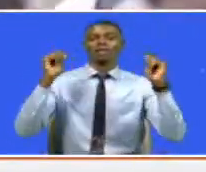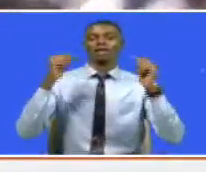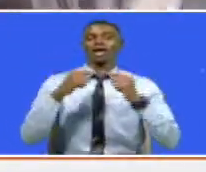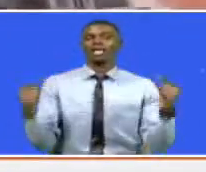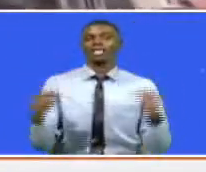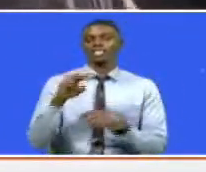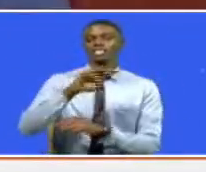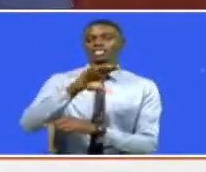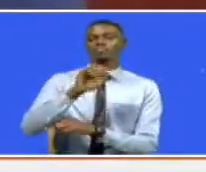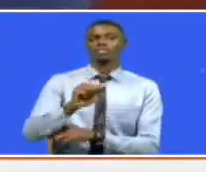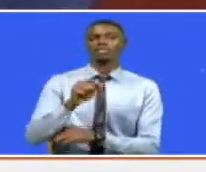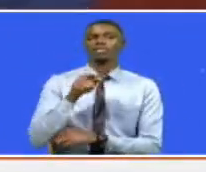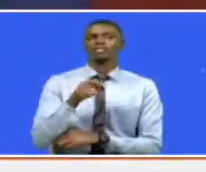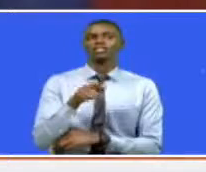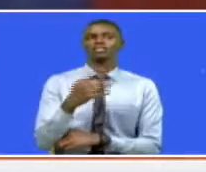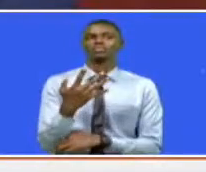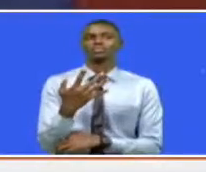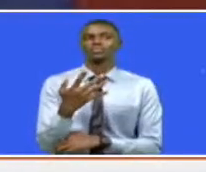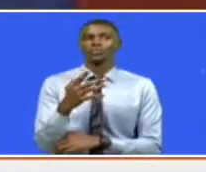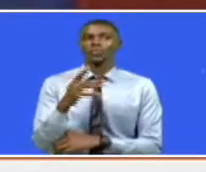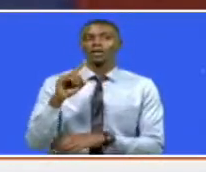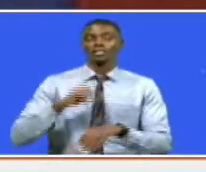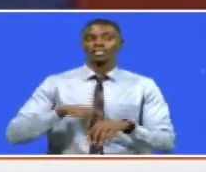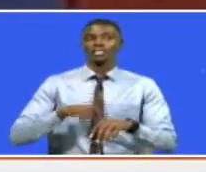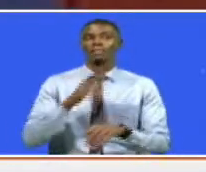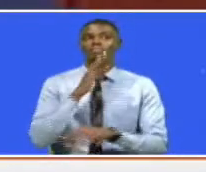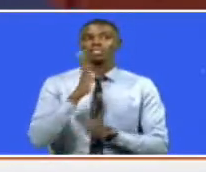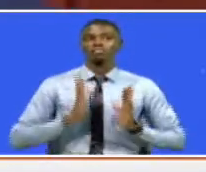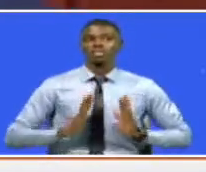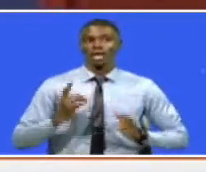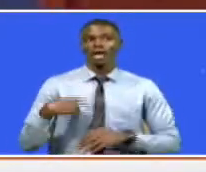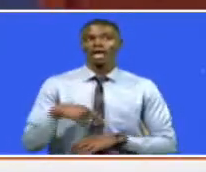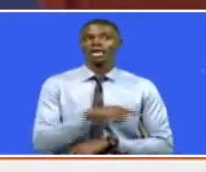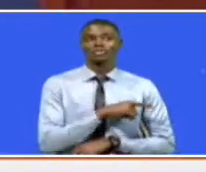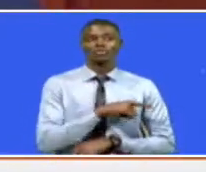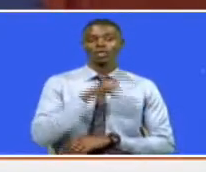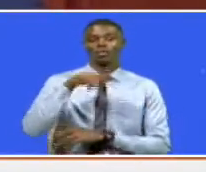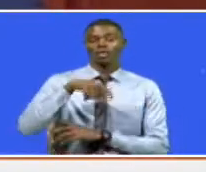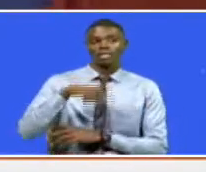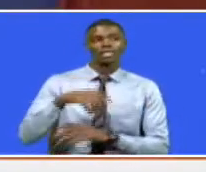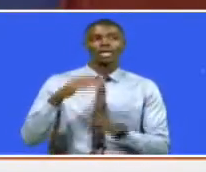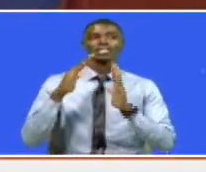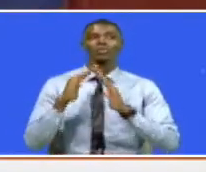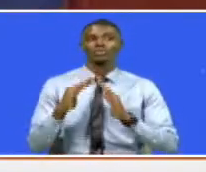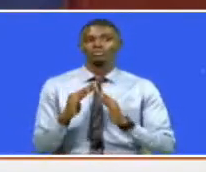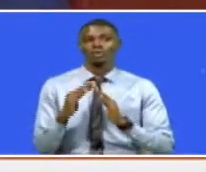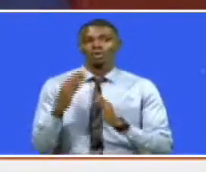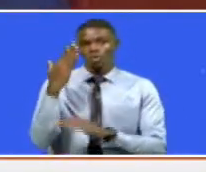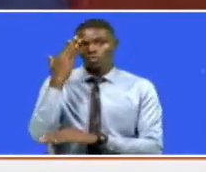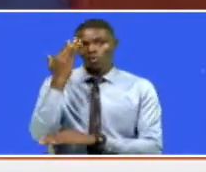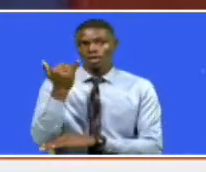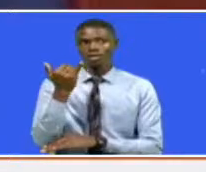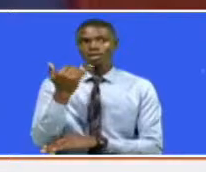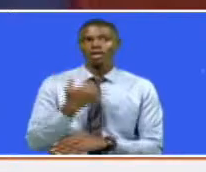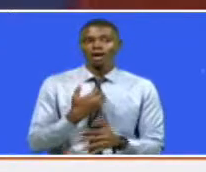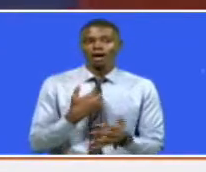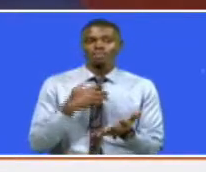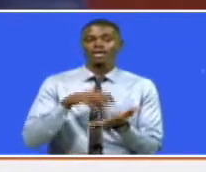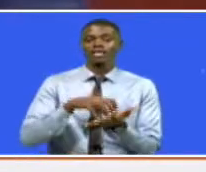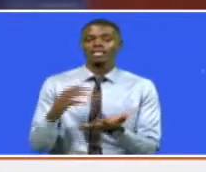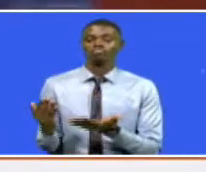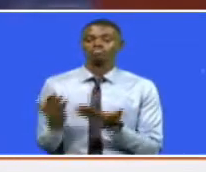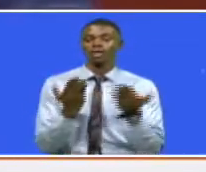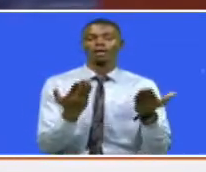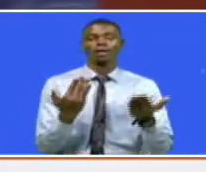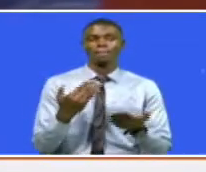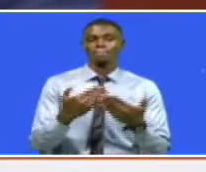MCAs. This is one such time, Mr. Speaker, that you are being recalled as a house because there's a matter that has been brought before